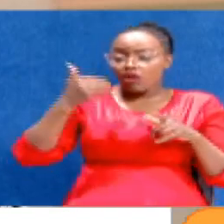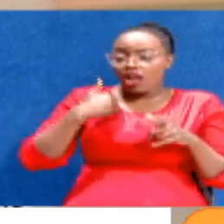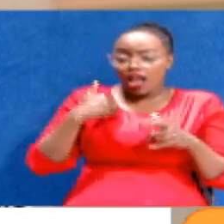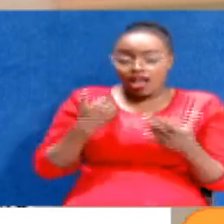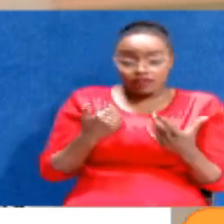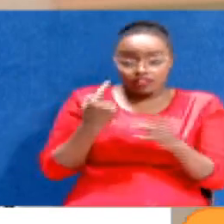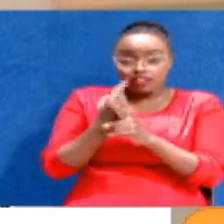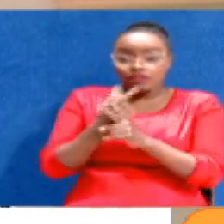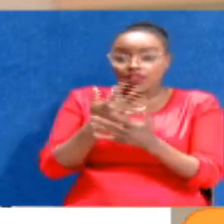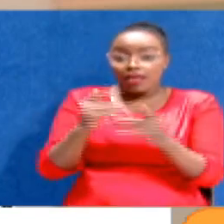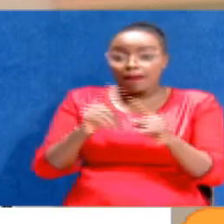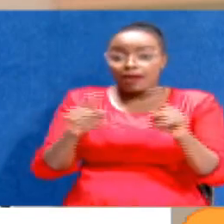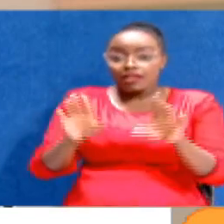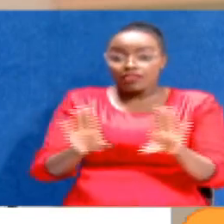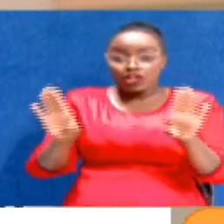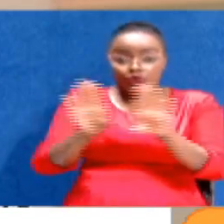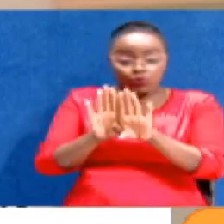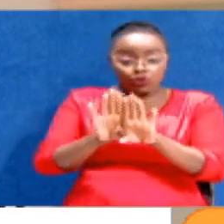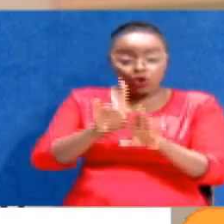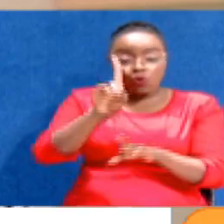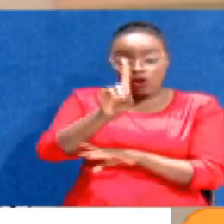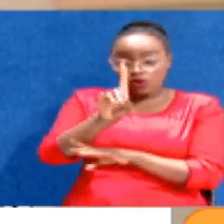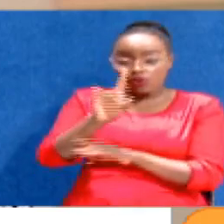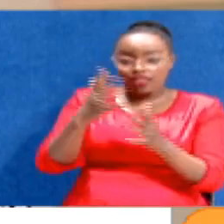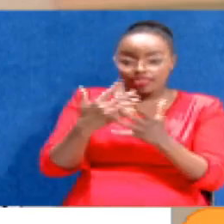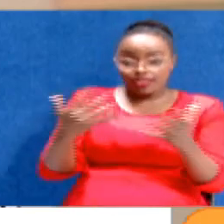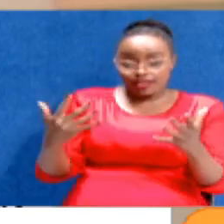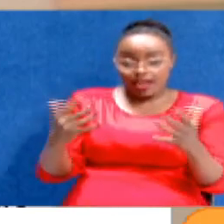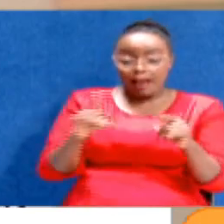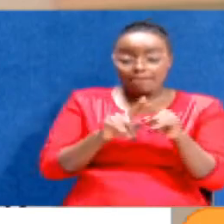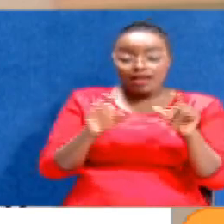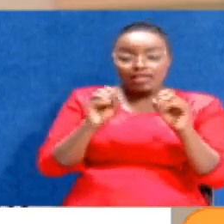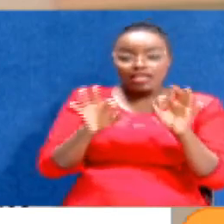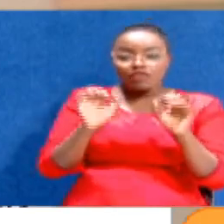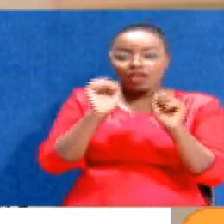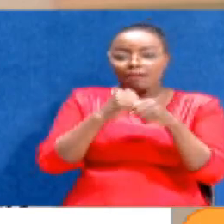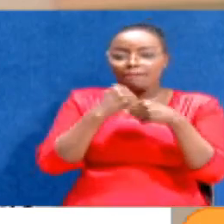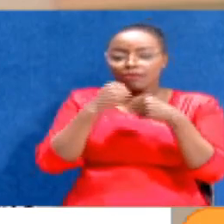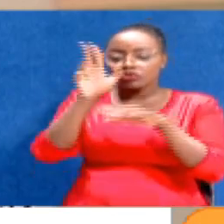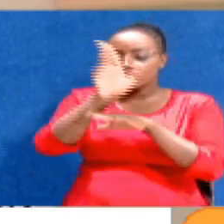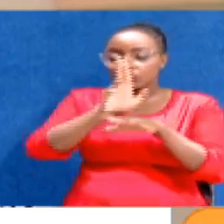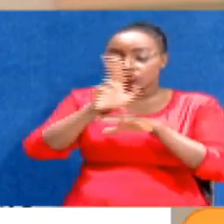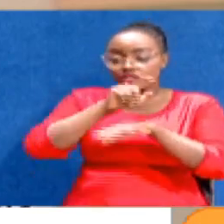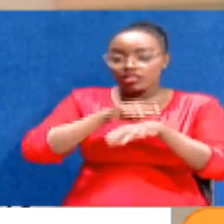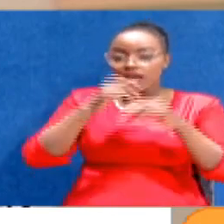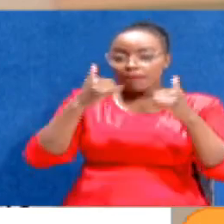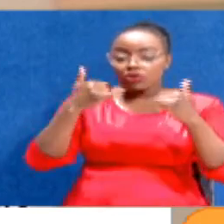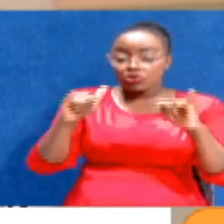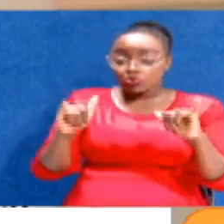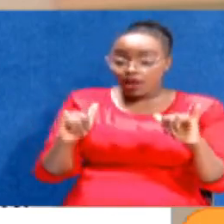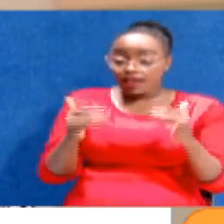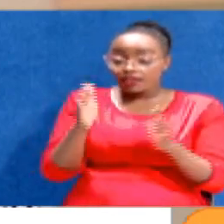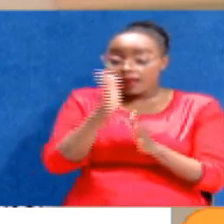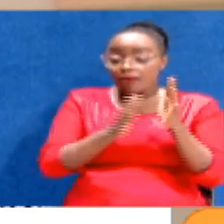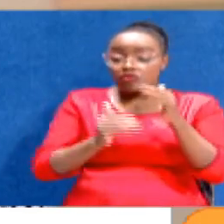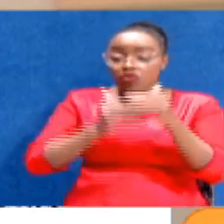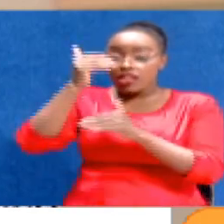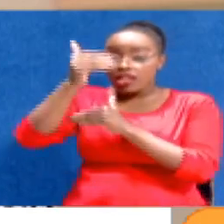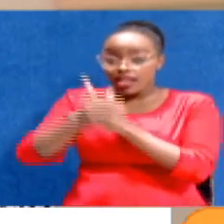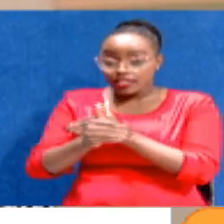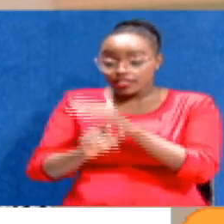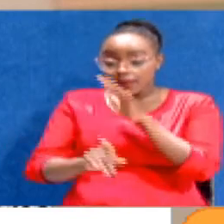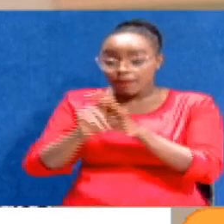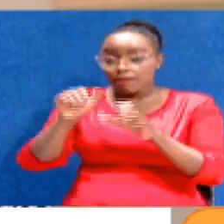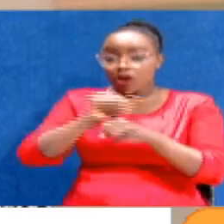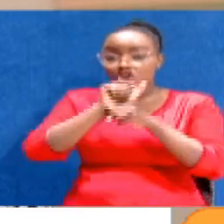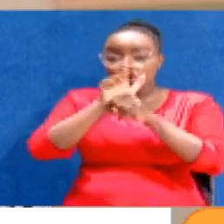trade-offs, and this lockdown is one of those. But if we are unable to make use of this period to better prepare for the next wave, then I